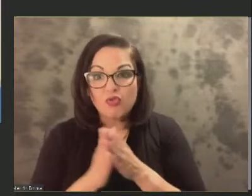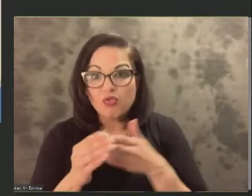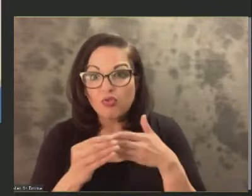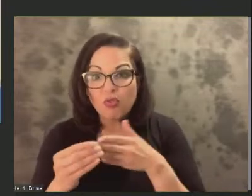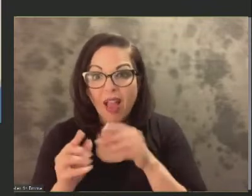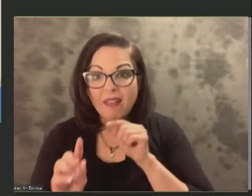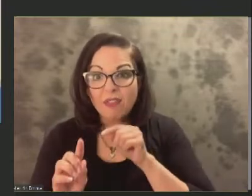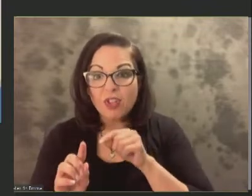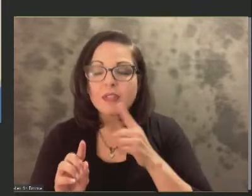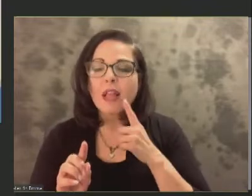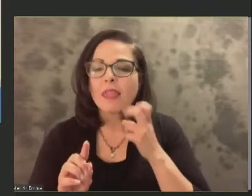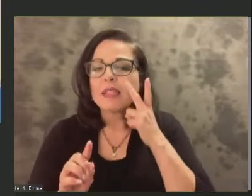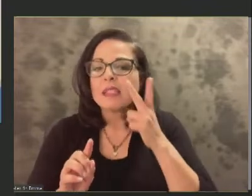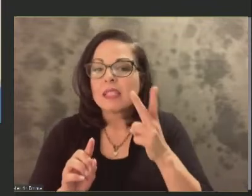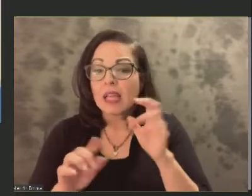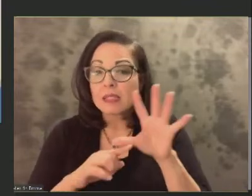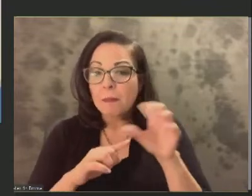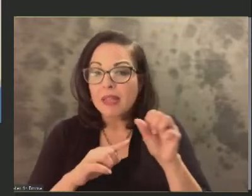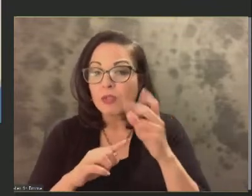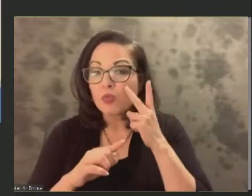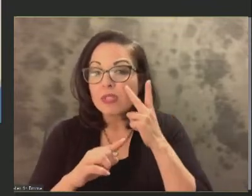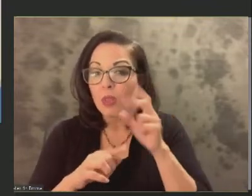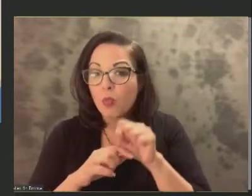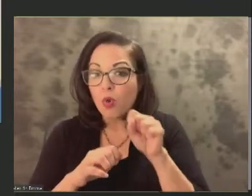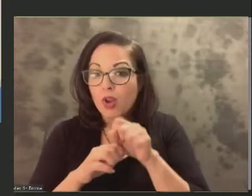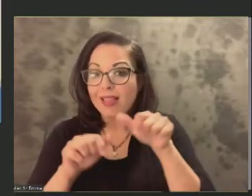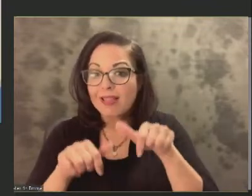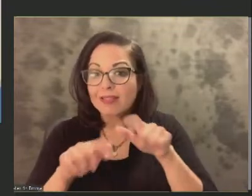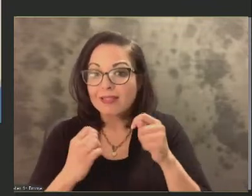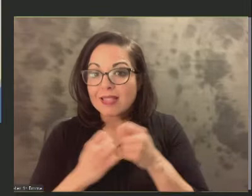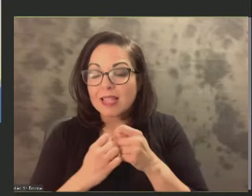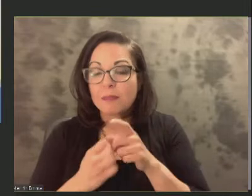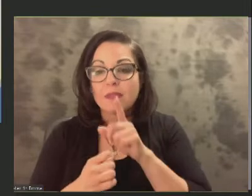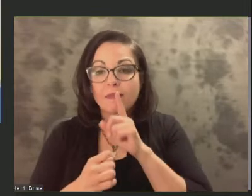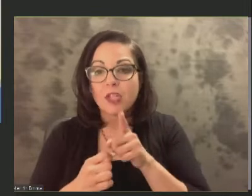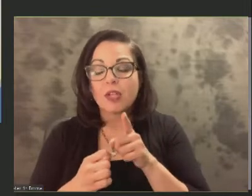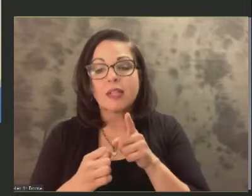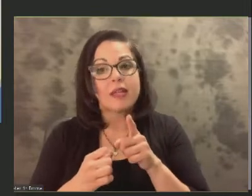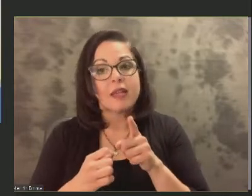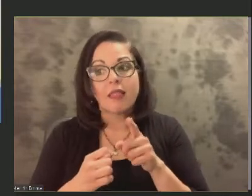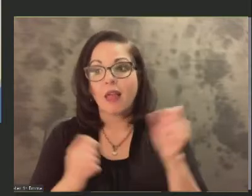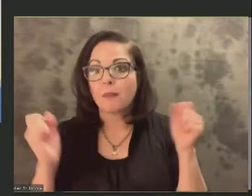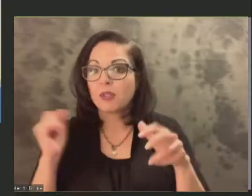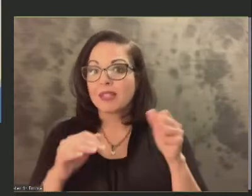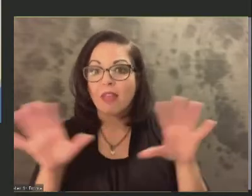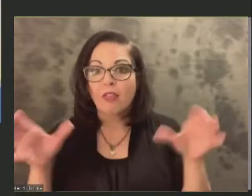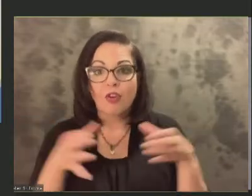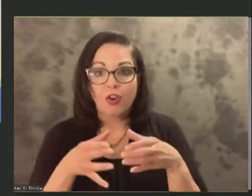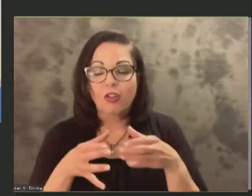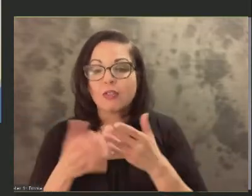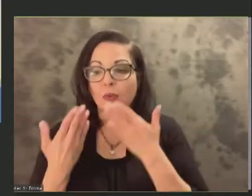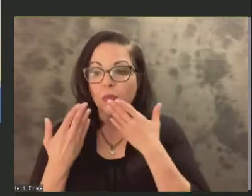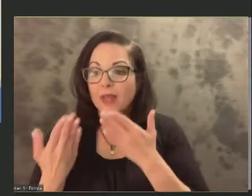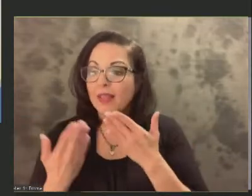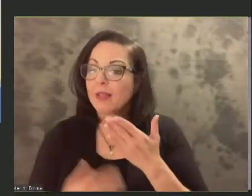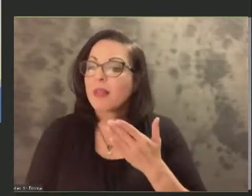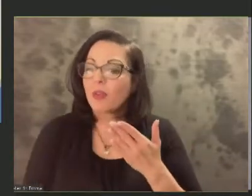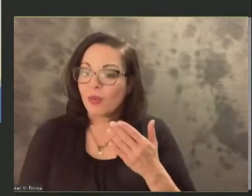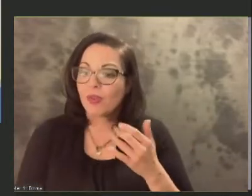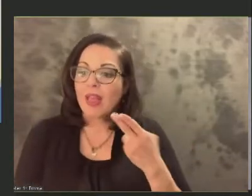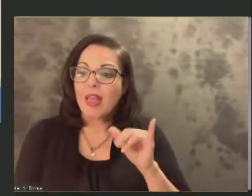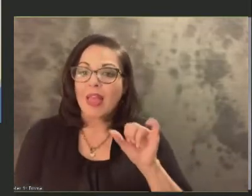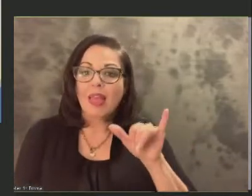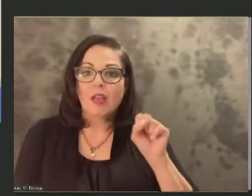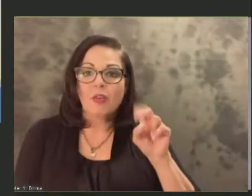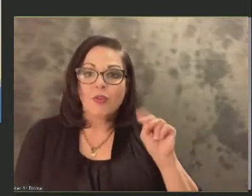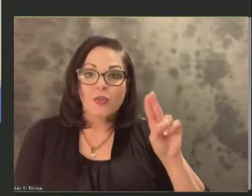see the work that this team put together. Hye-Young, please take it along. Thank you. Thank